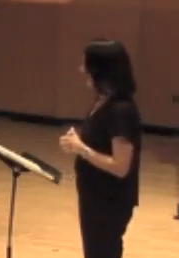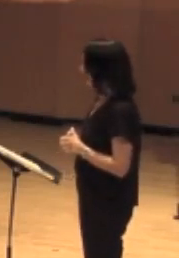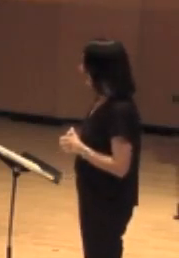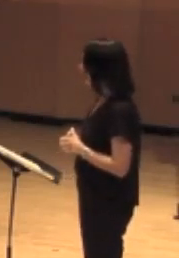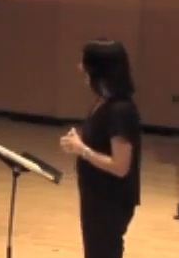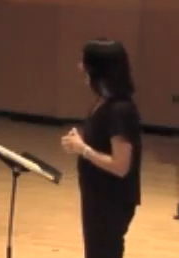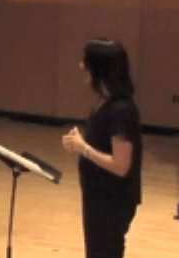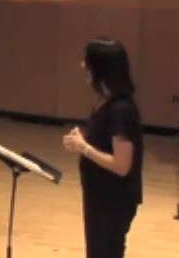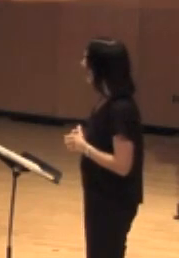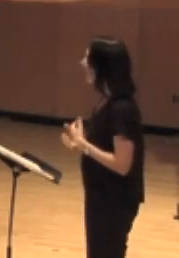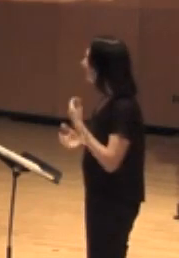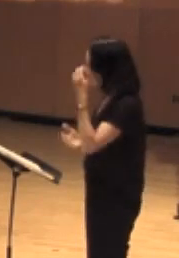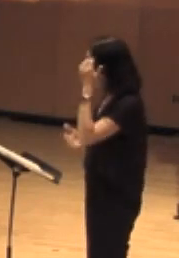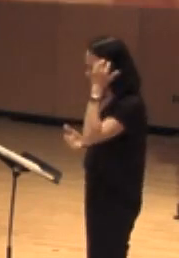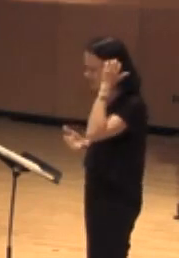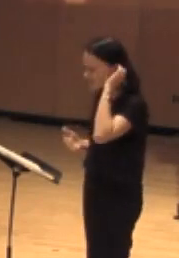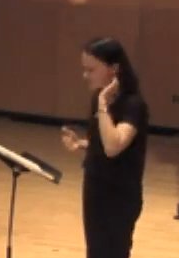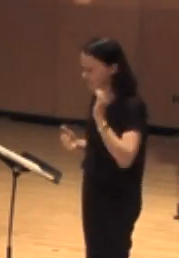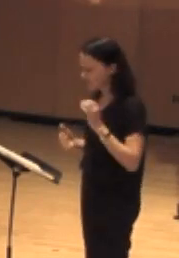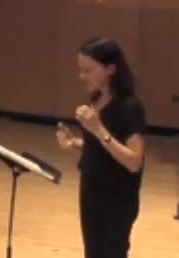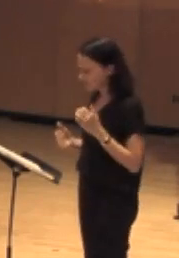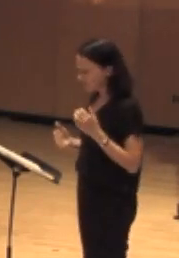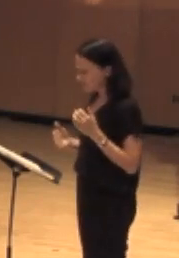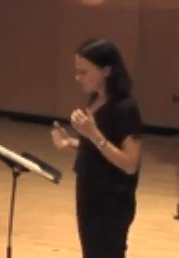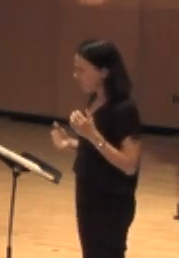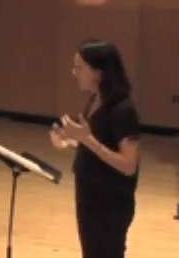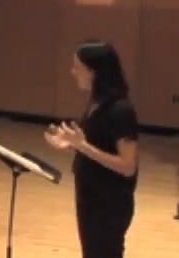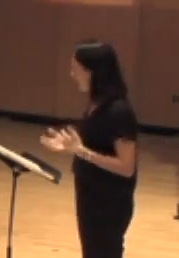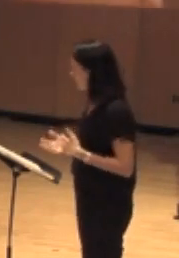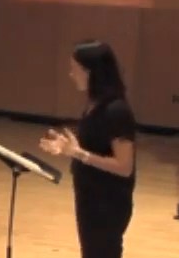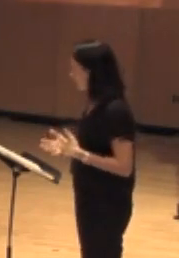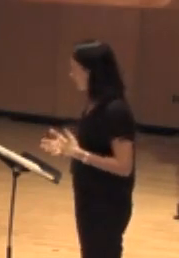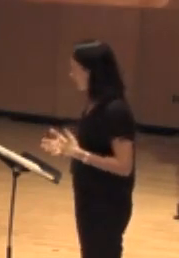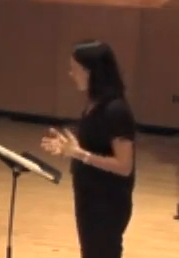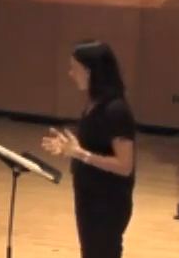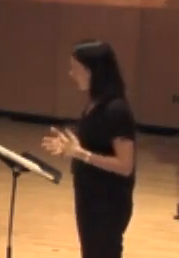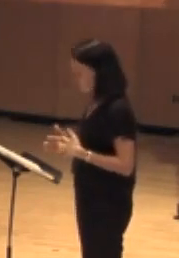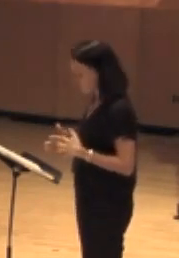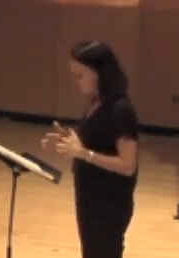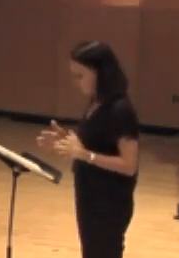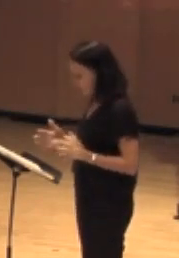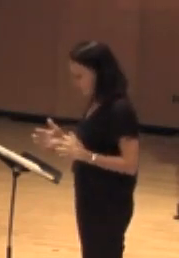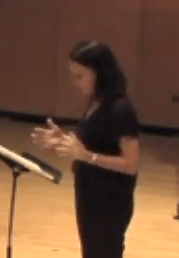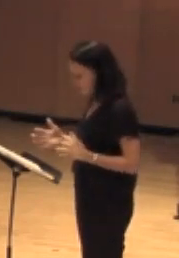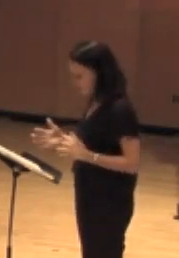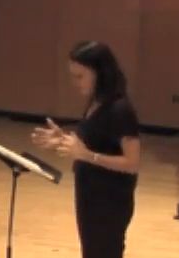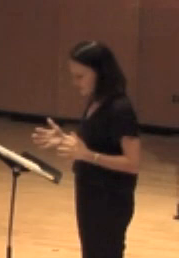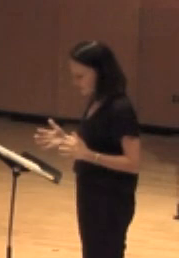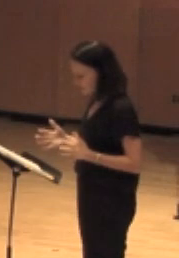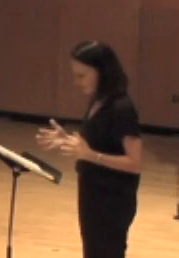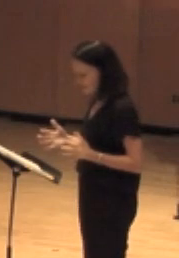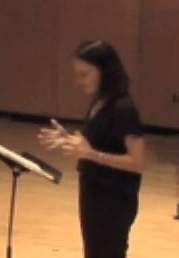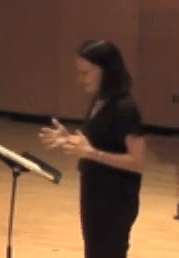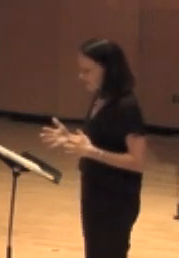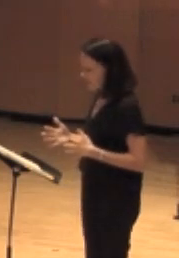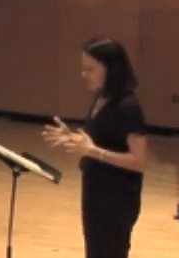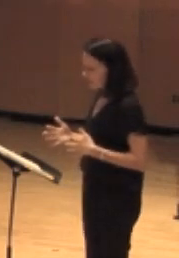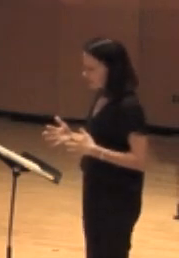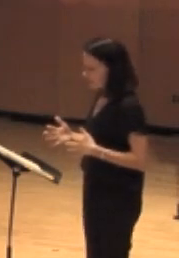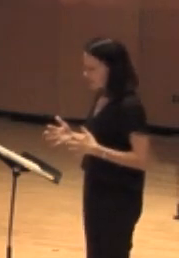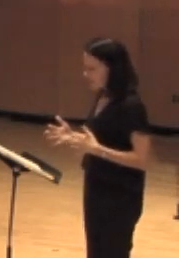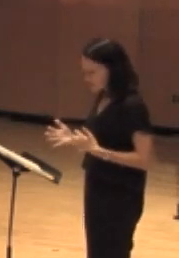me yeah I have to because when I lie there after all my years in my